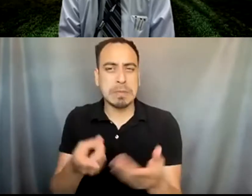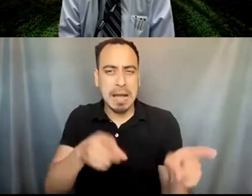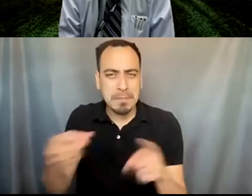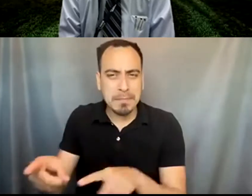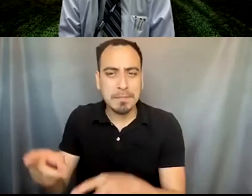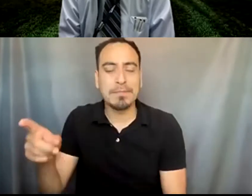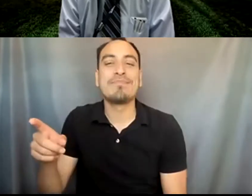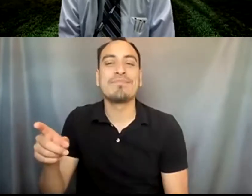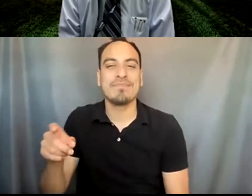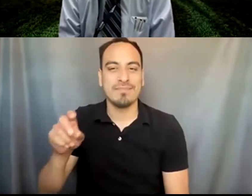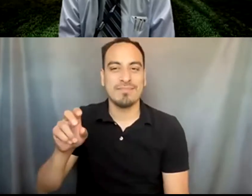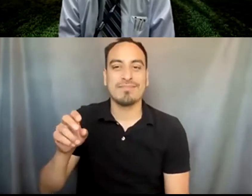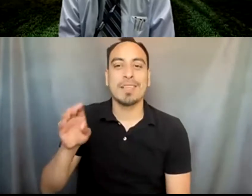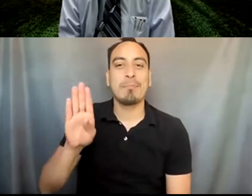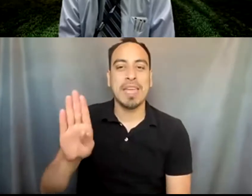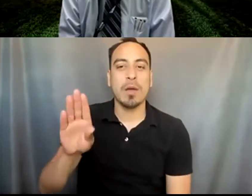Britain called